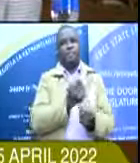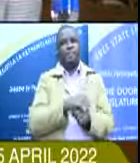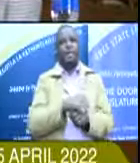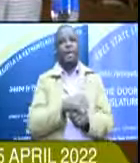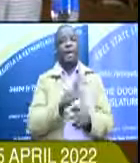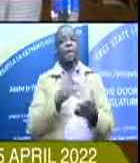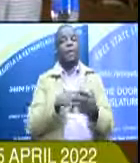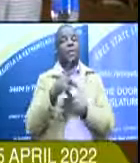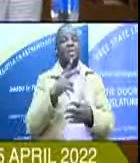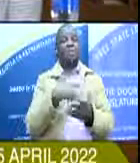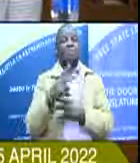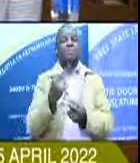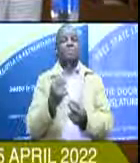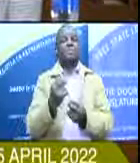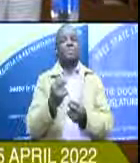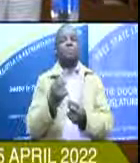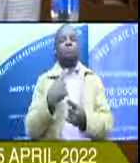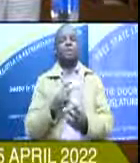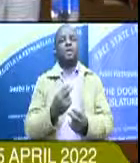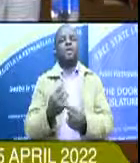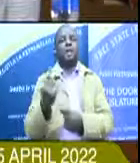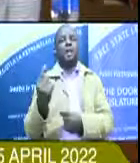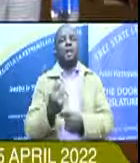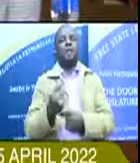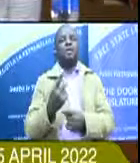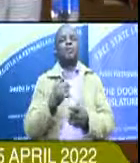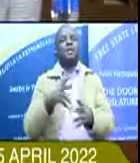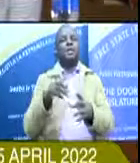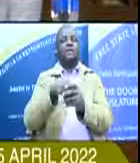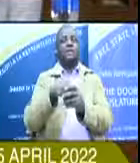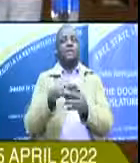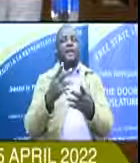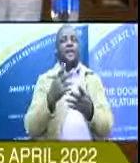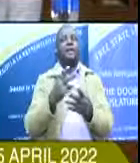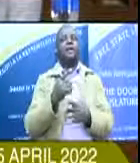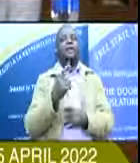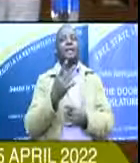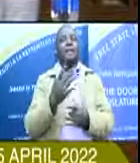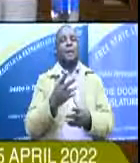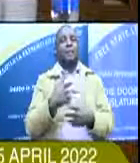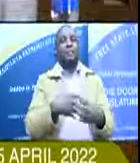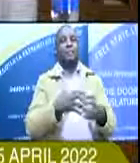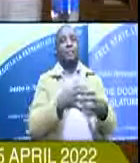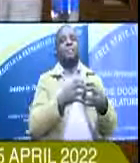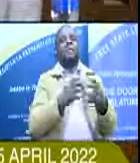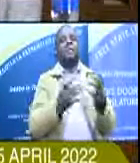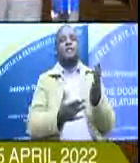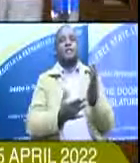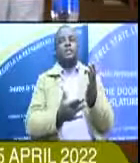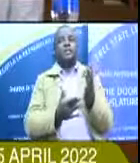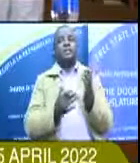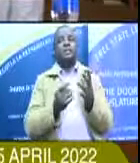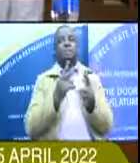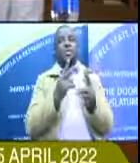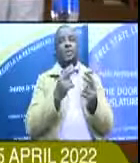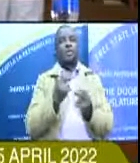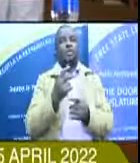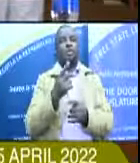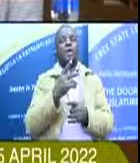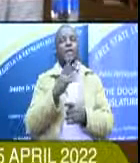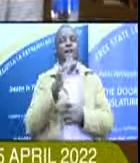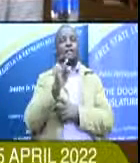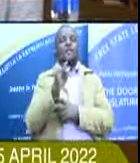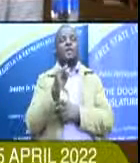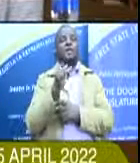noticeable projects that are currently underway include the development of an electronic invoice tracking system to monitor the payment